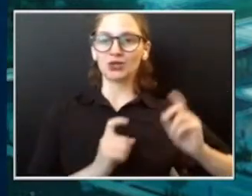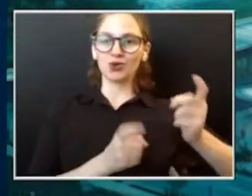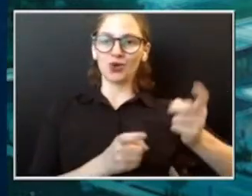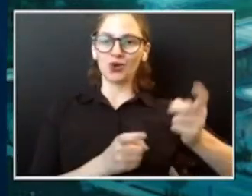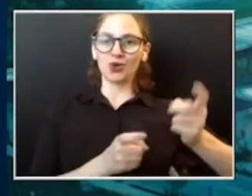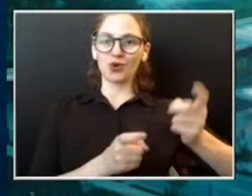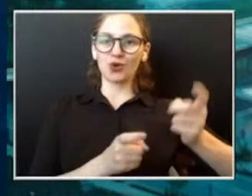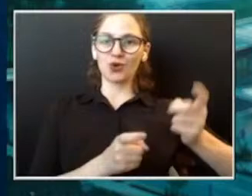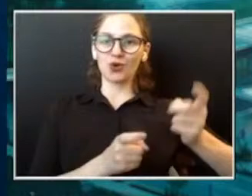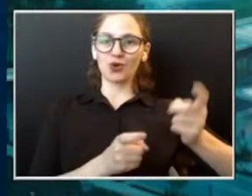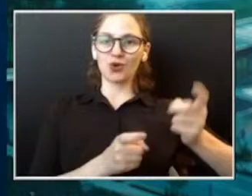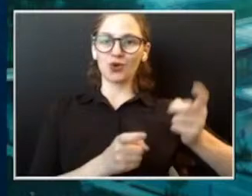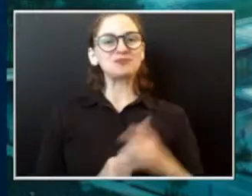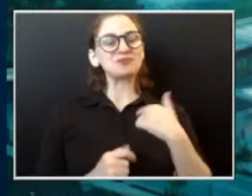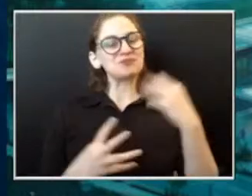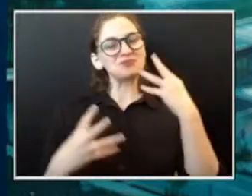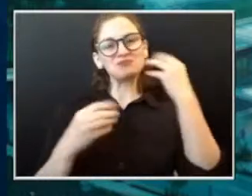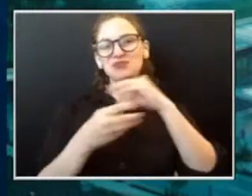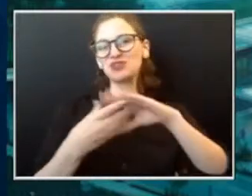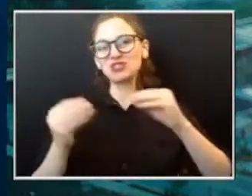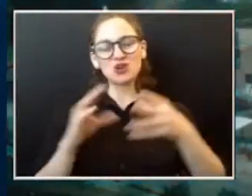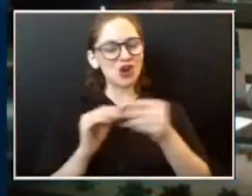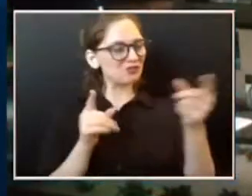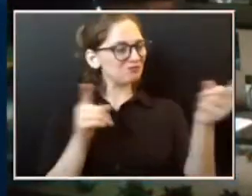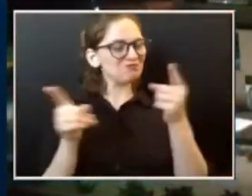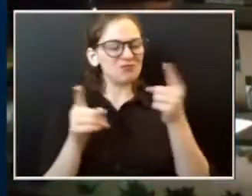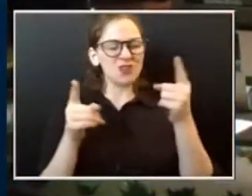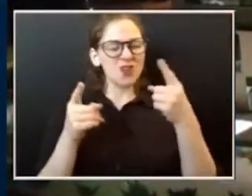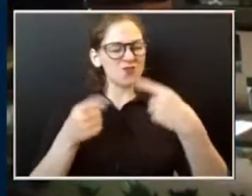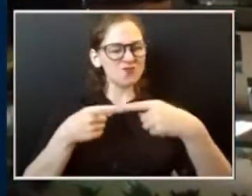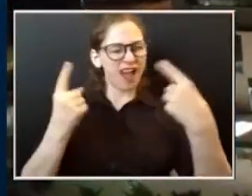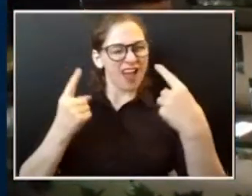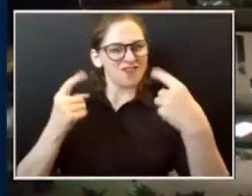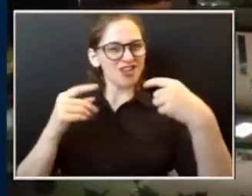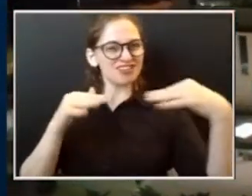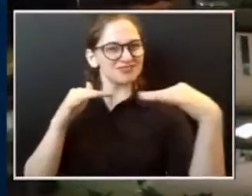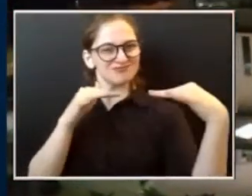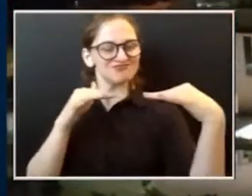rivals and the journey they took together.